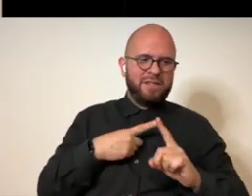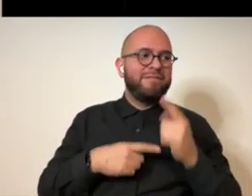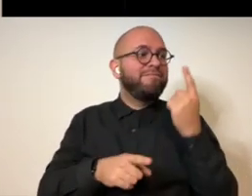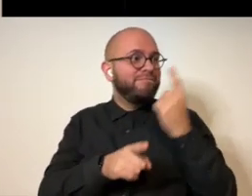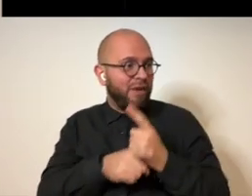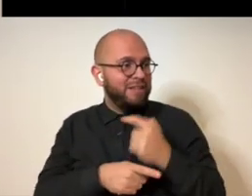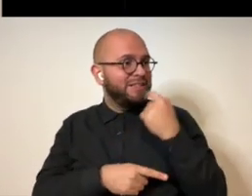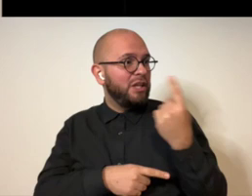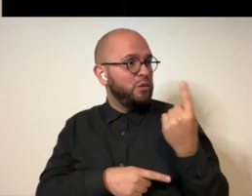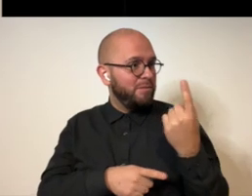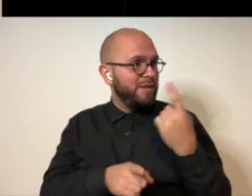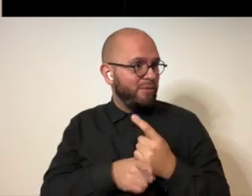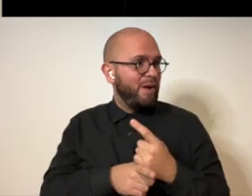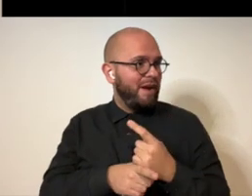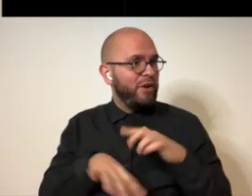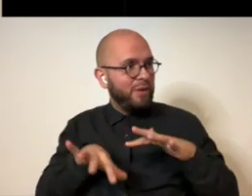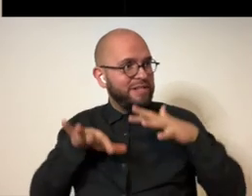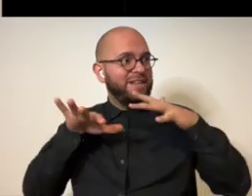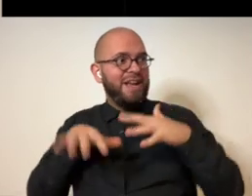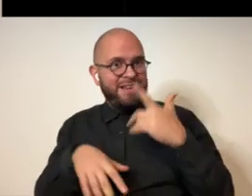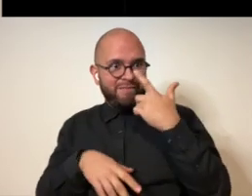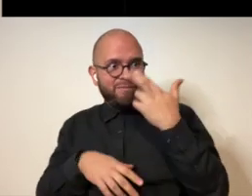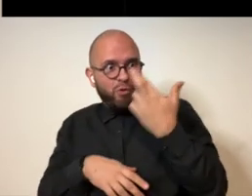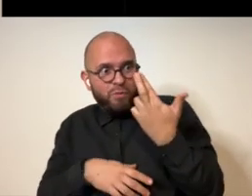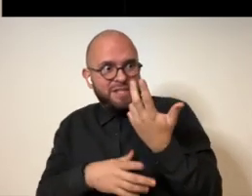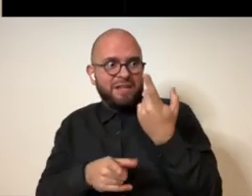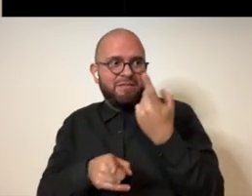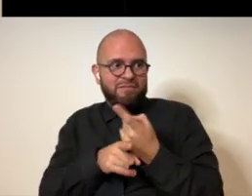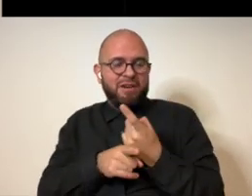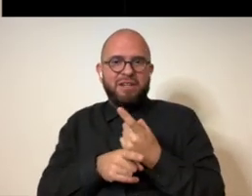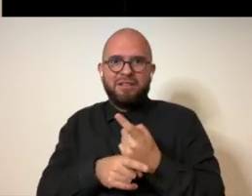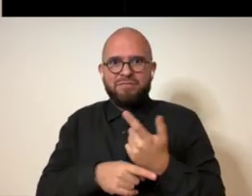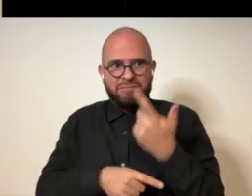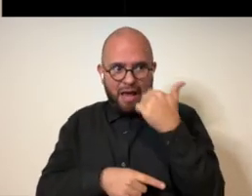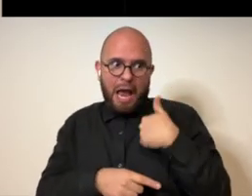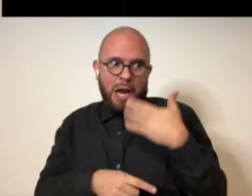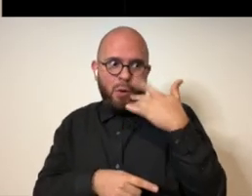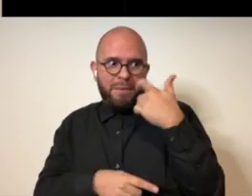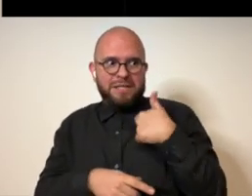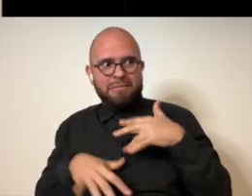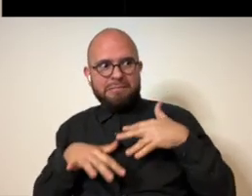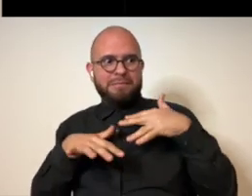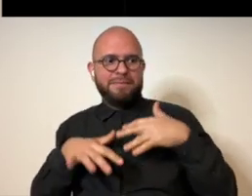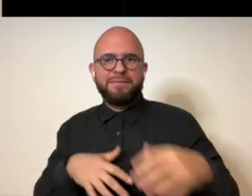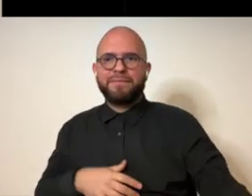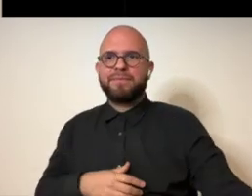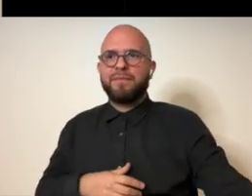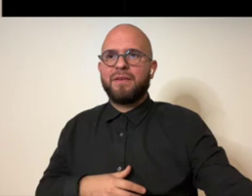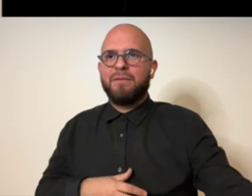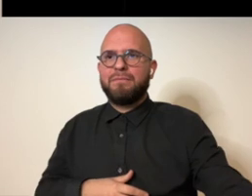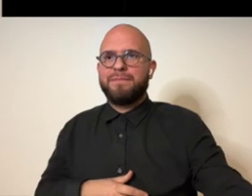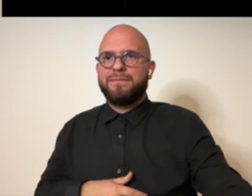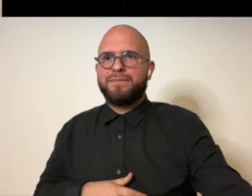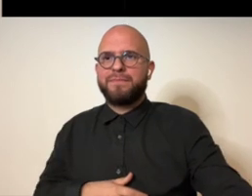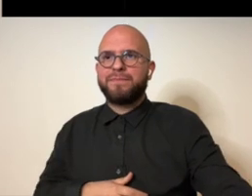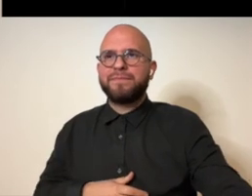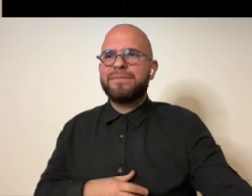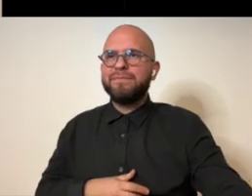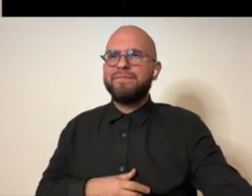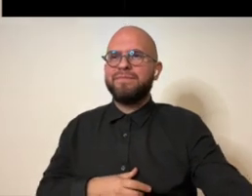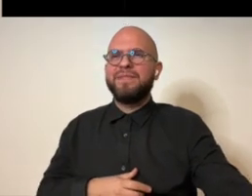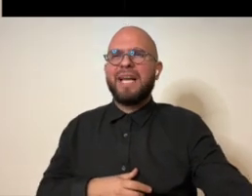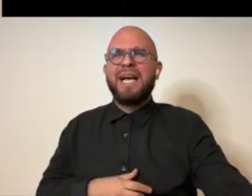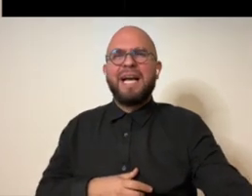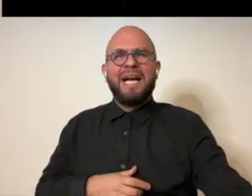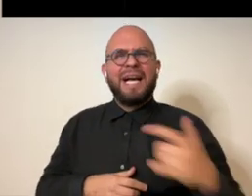negative experiences. Yeah, because that is, it's telling you something. Your anxiety is telling you something. Speaking of somebody